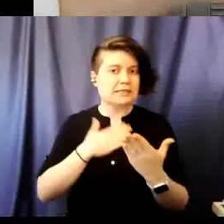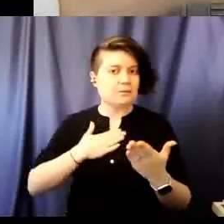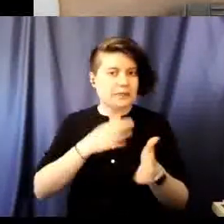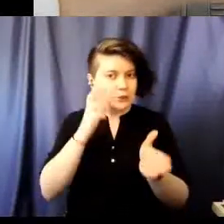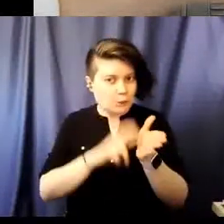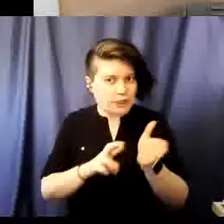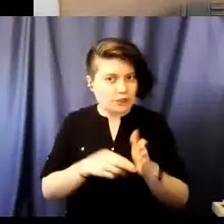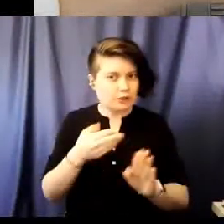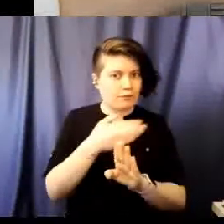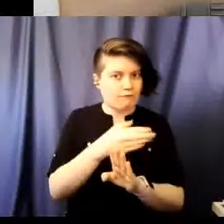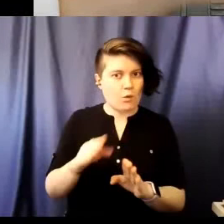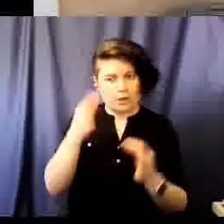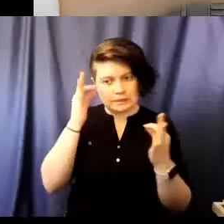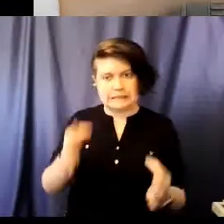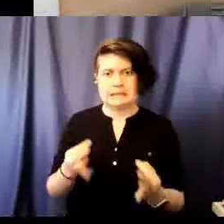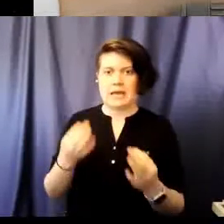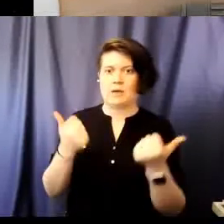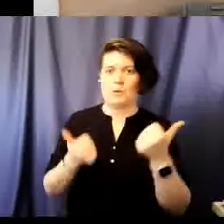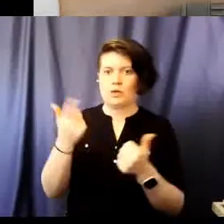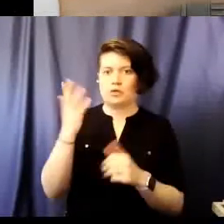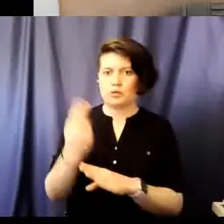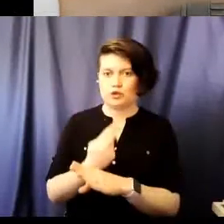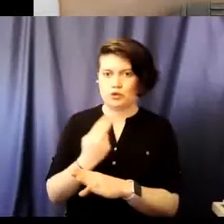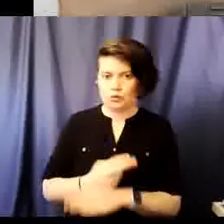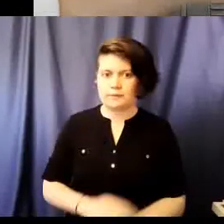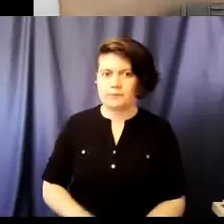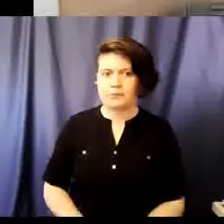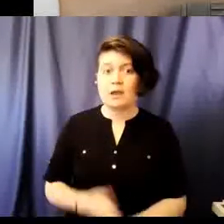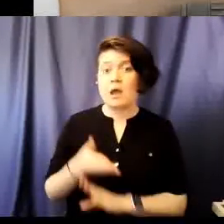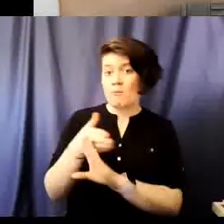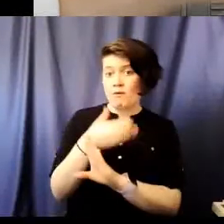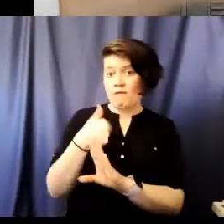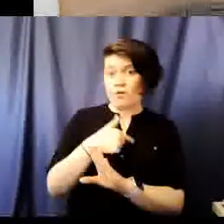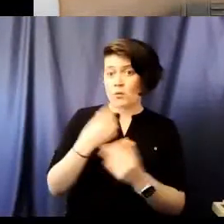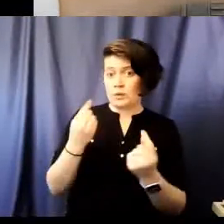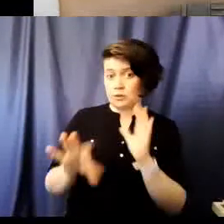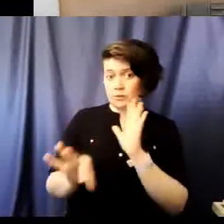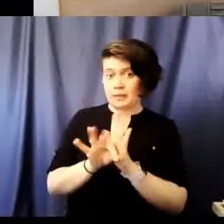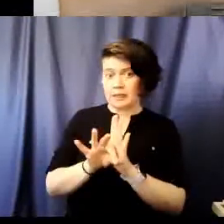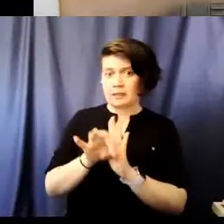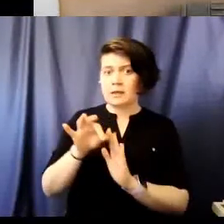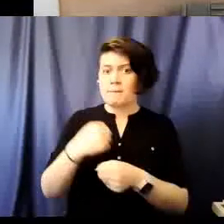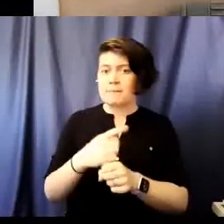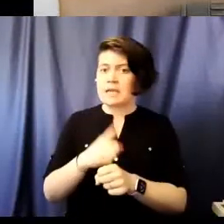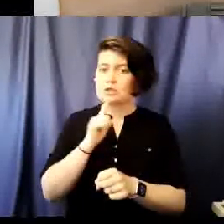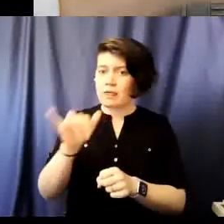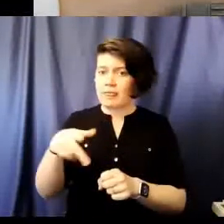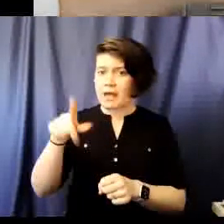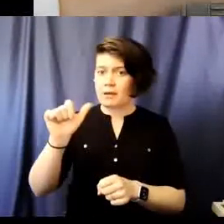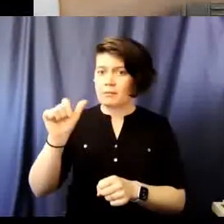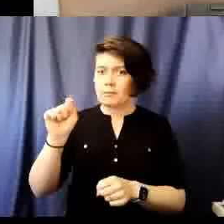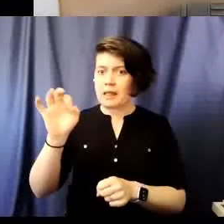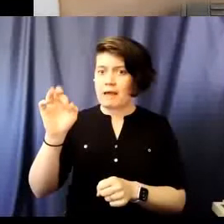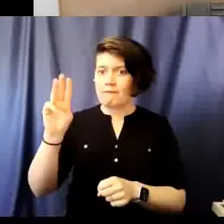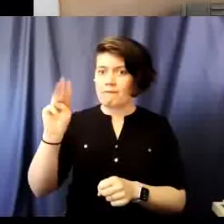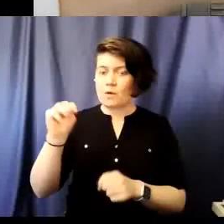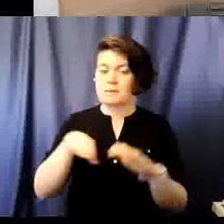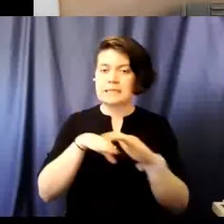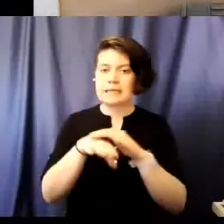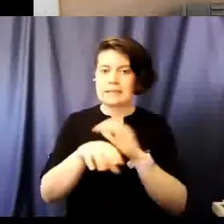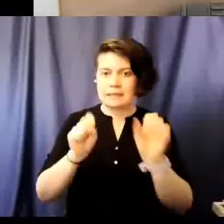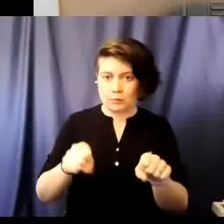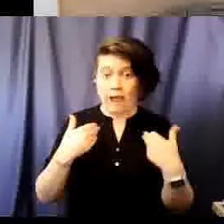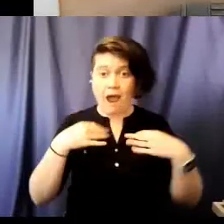one. Before you do, we need to make sure that that platform is accessible. Are there directions written in multiple